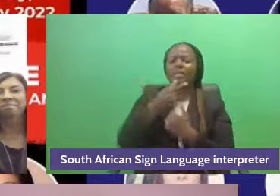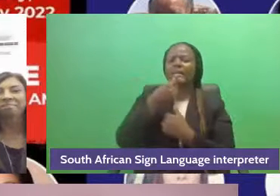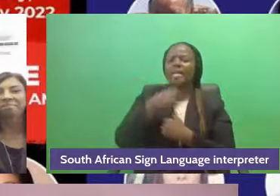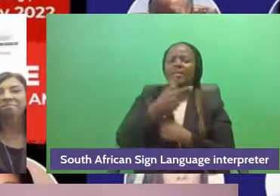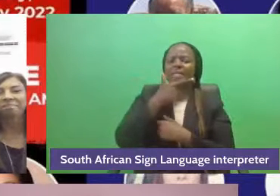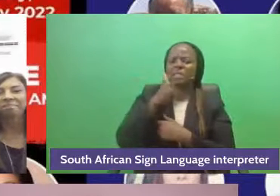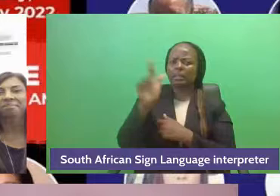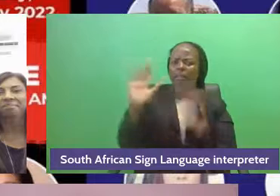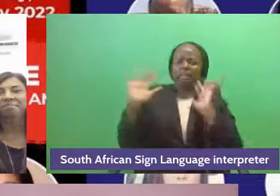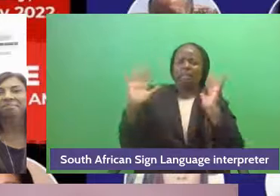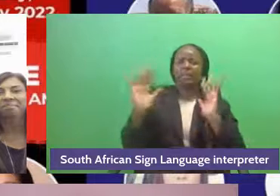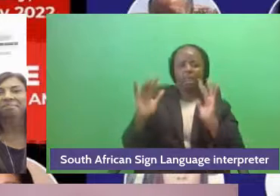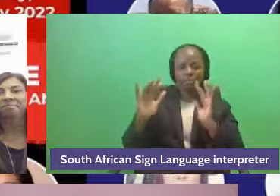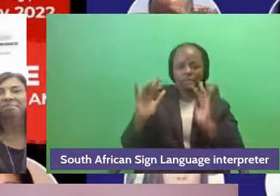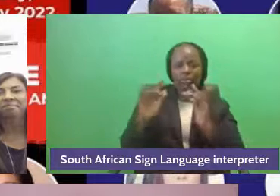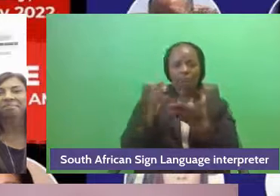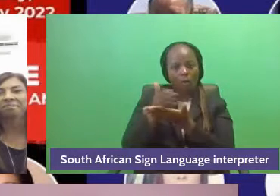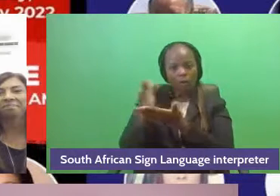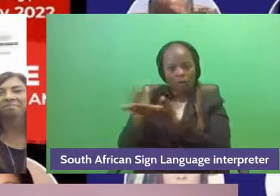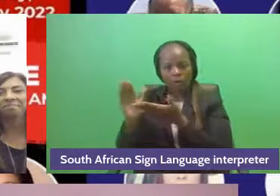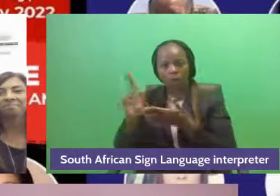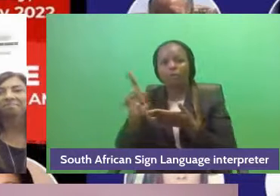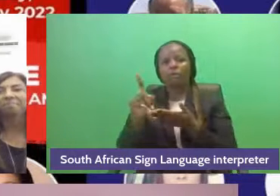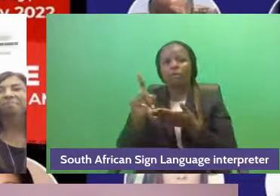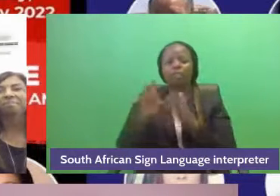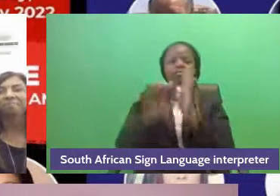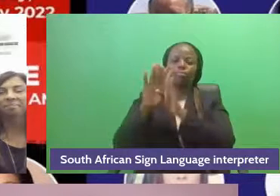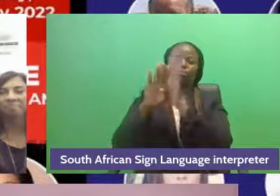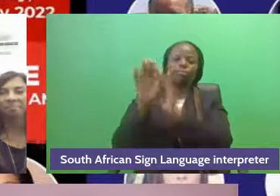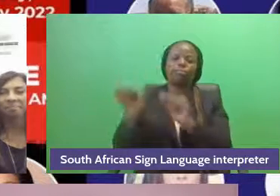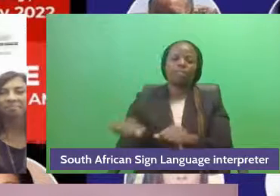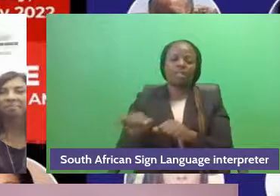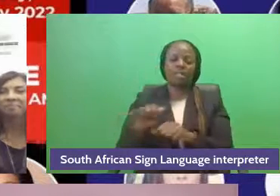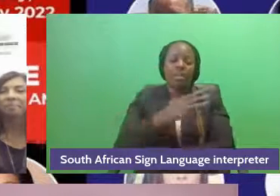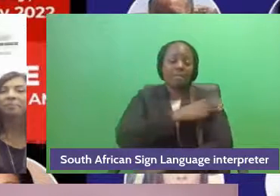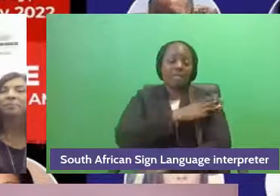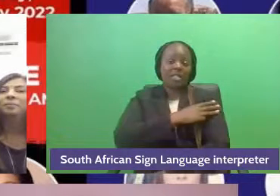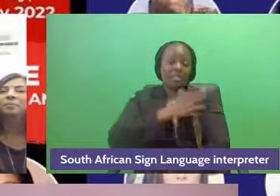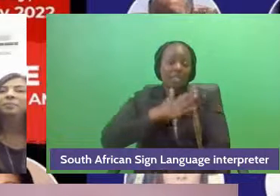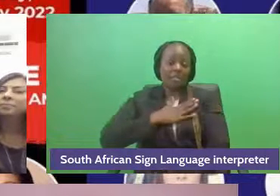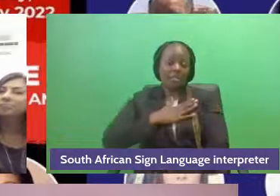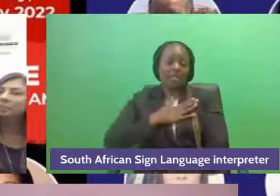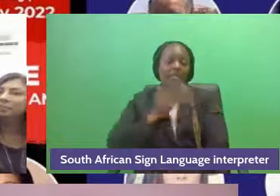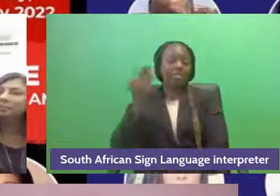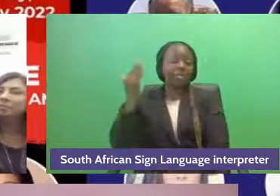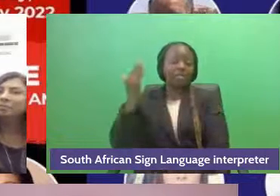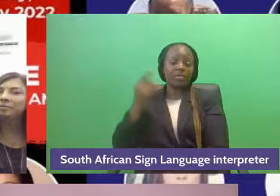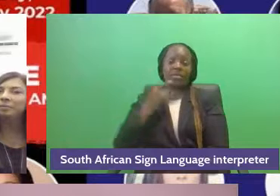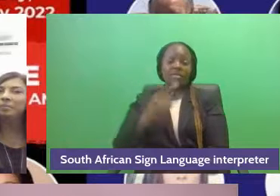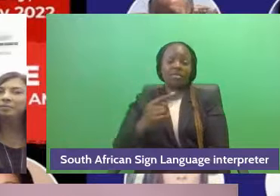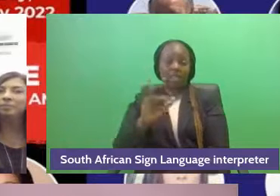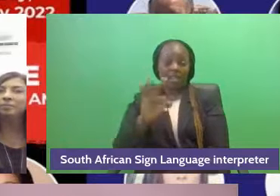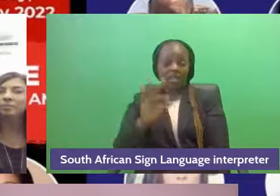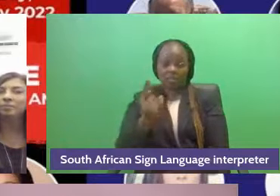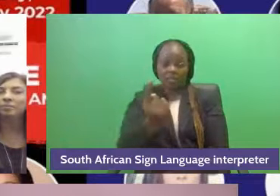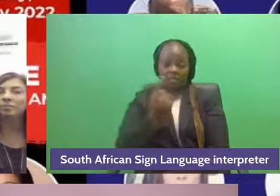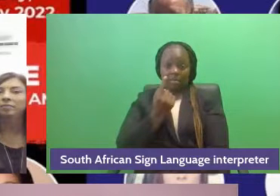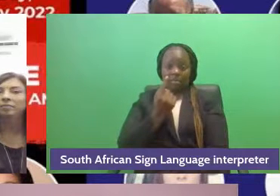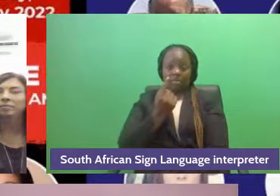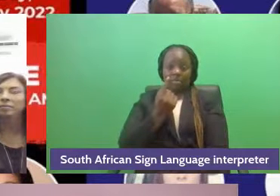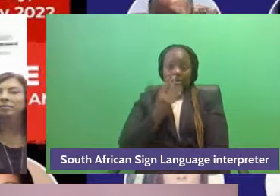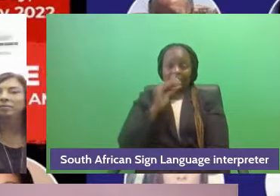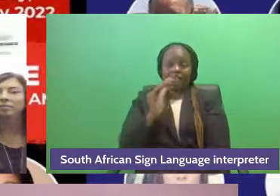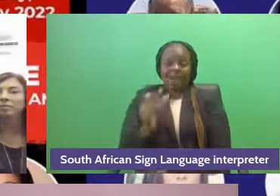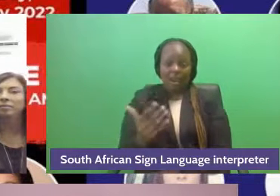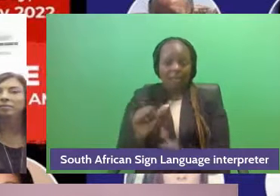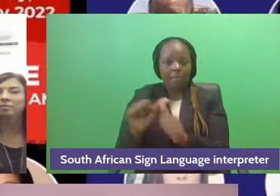that, and then I think we could go very far. What my manager once said, if you don't know how to address me, rather come and ask